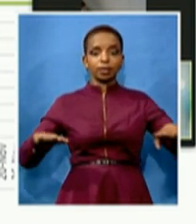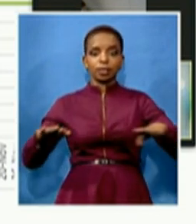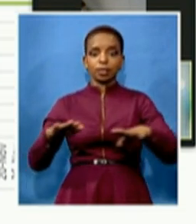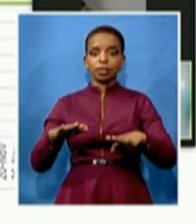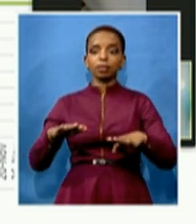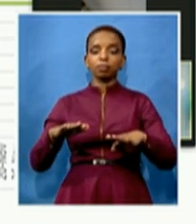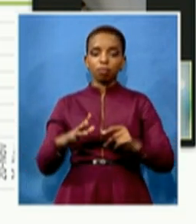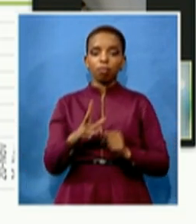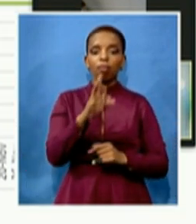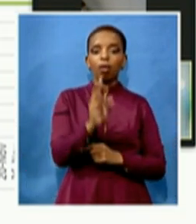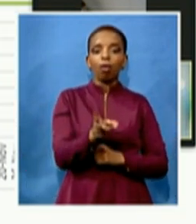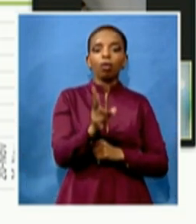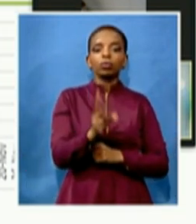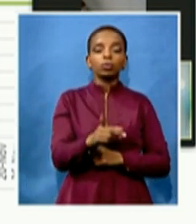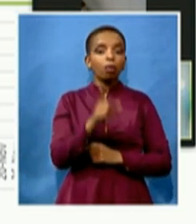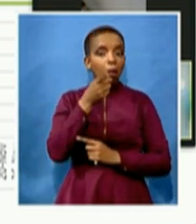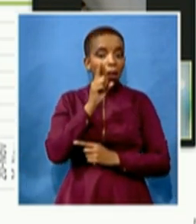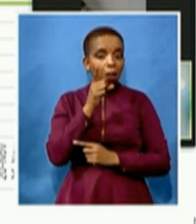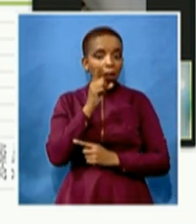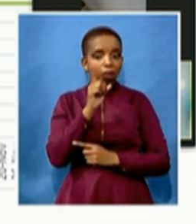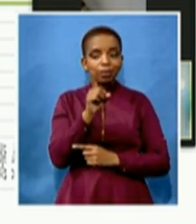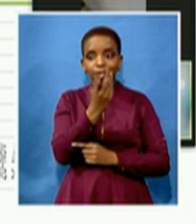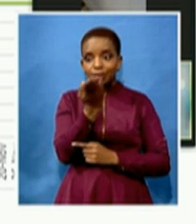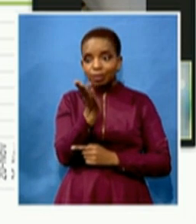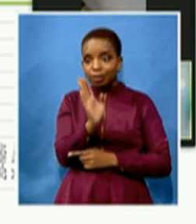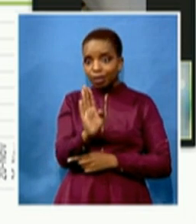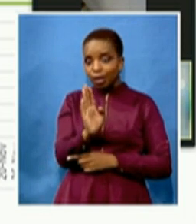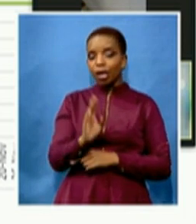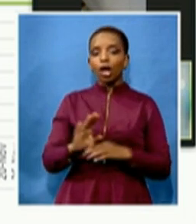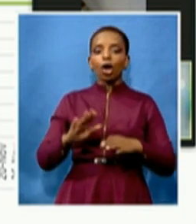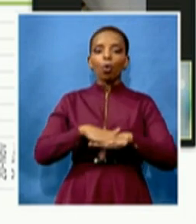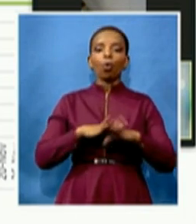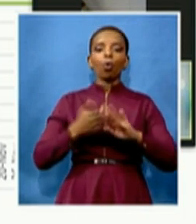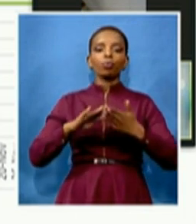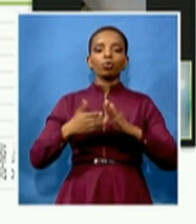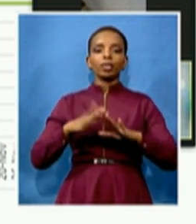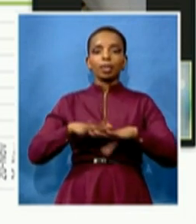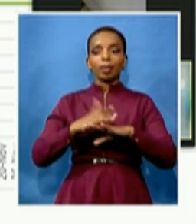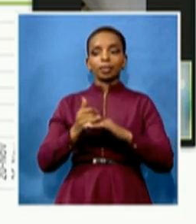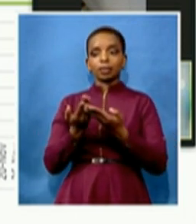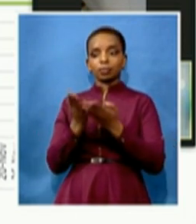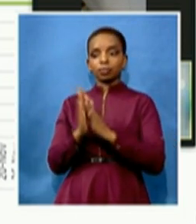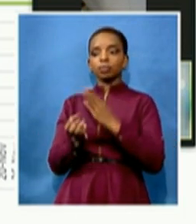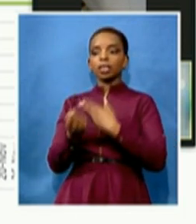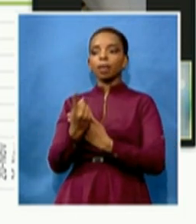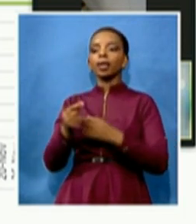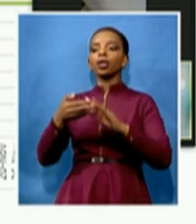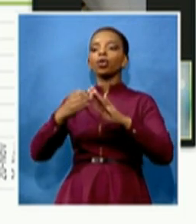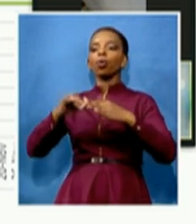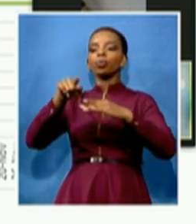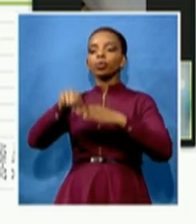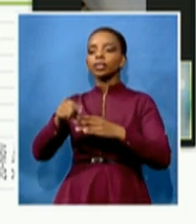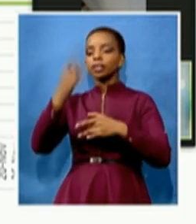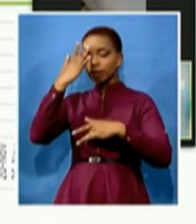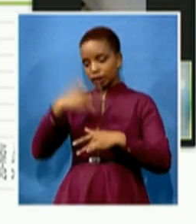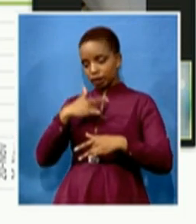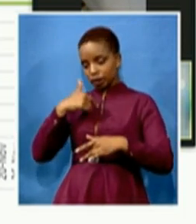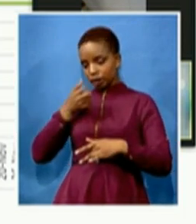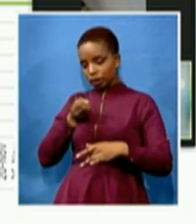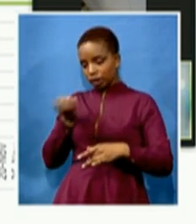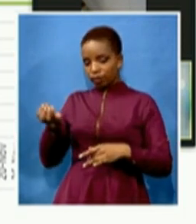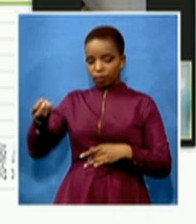community-based infections occur and how best we manage that. But these are our best estimates as they currently